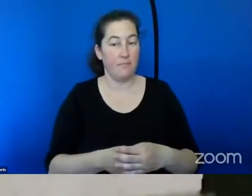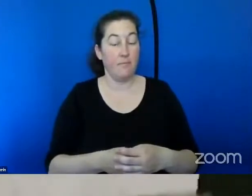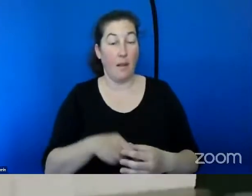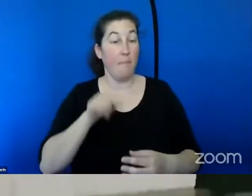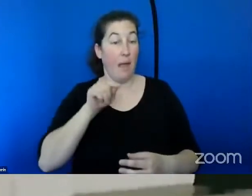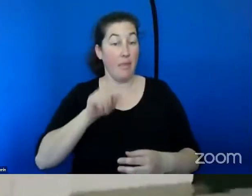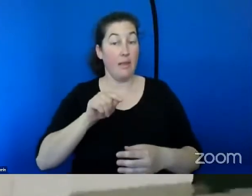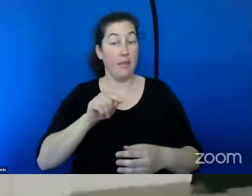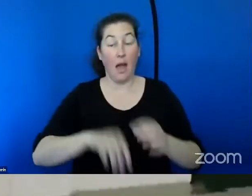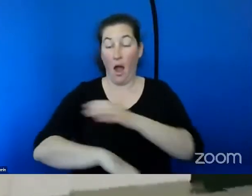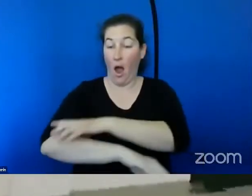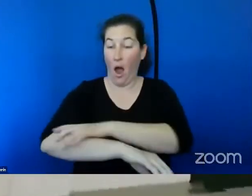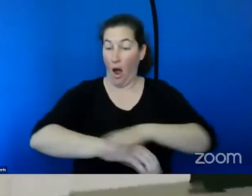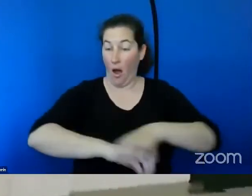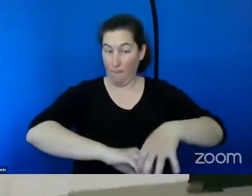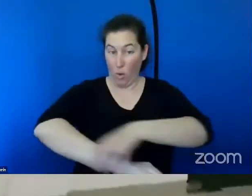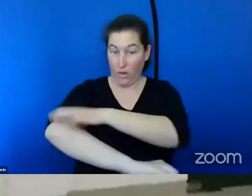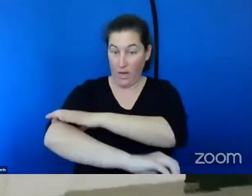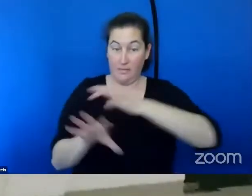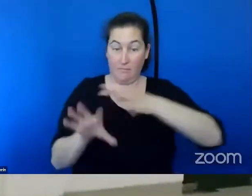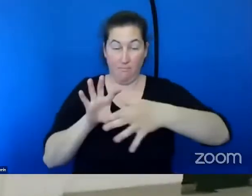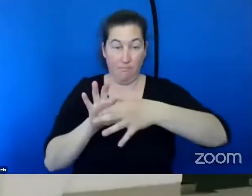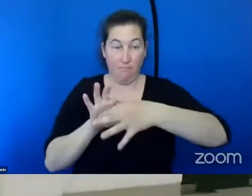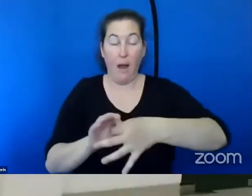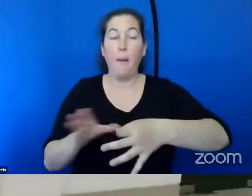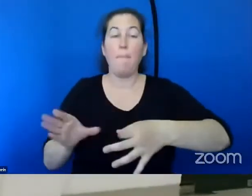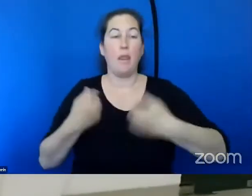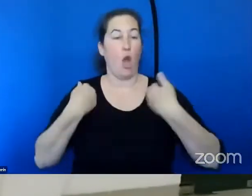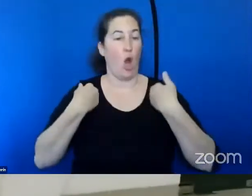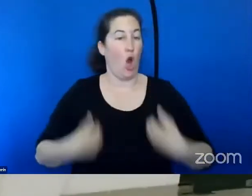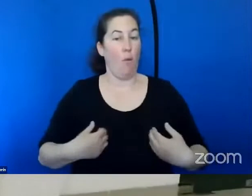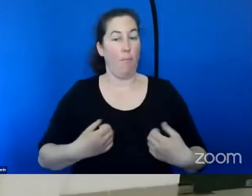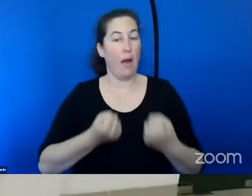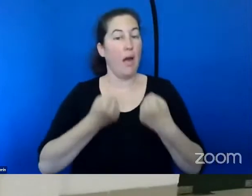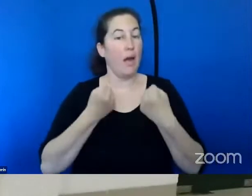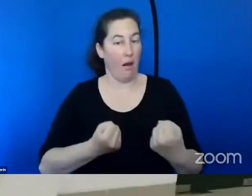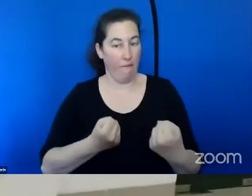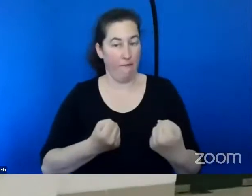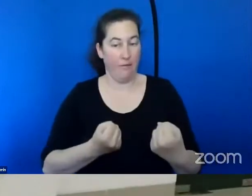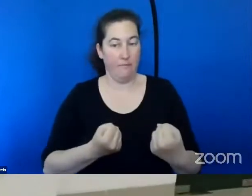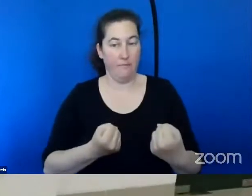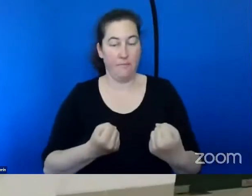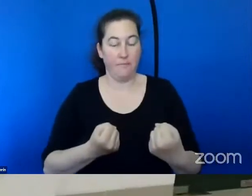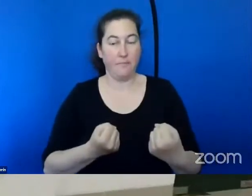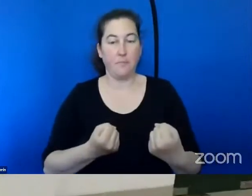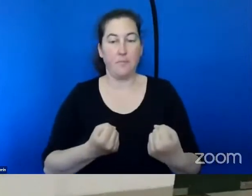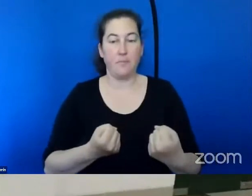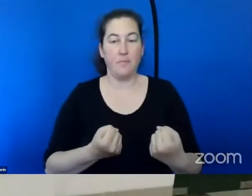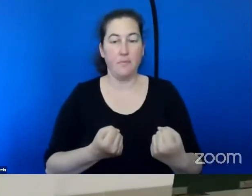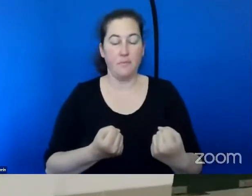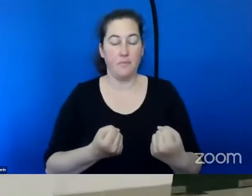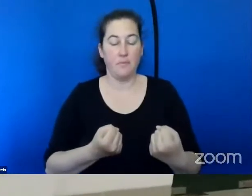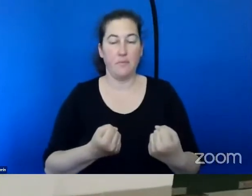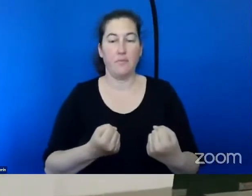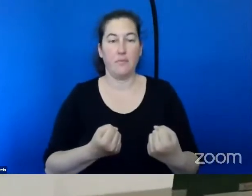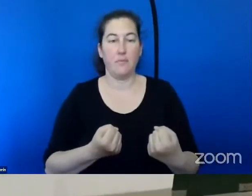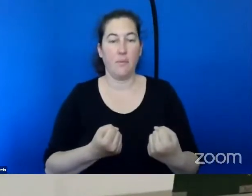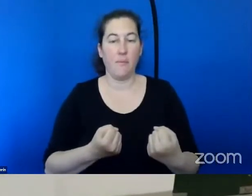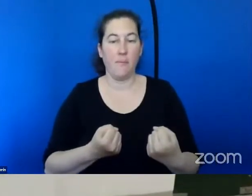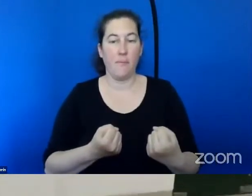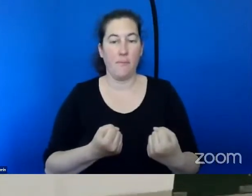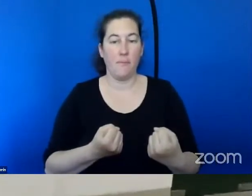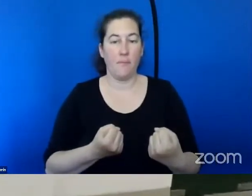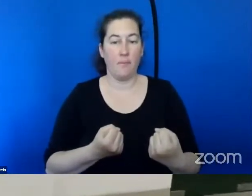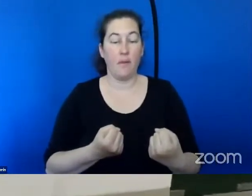knows how to coordinate with both arms, and it's the pen that he's gone for next. Big discussion from the French team. They're looking a